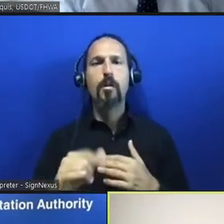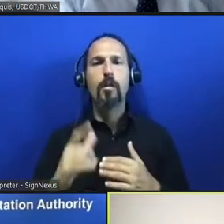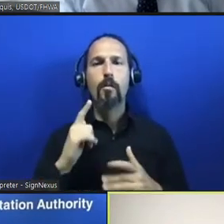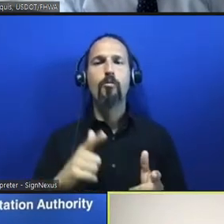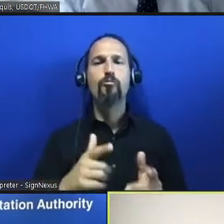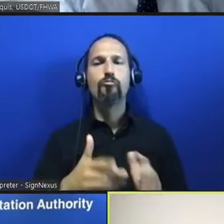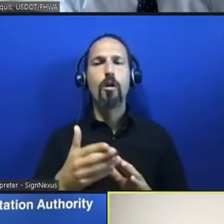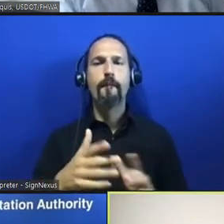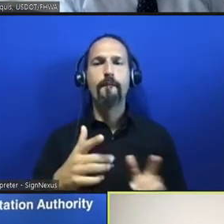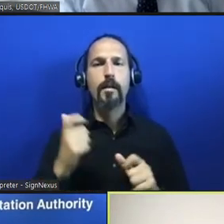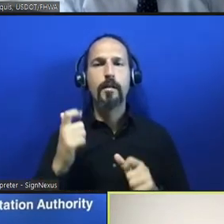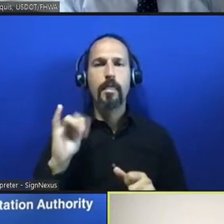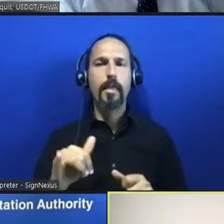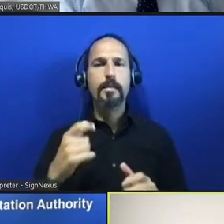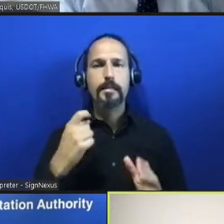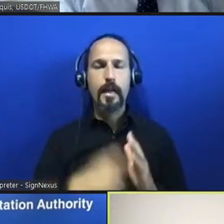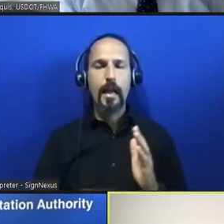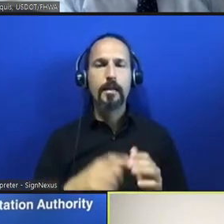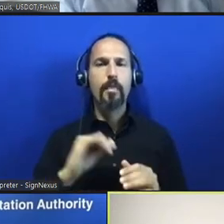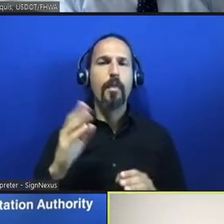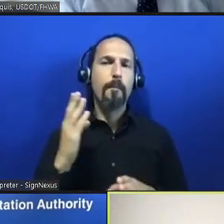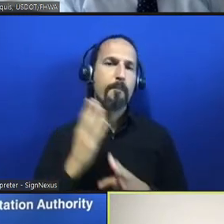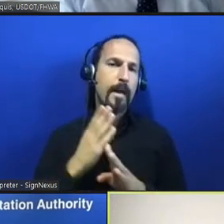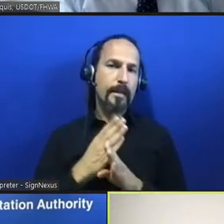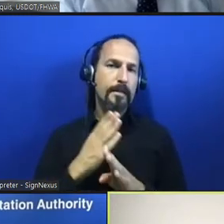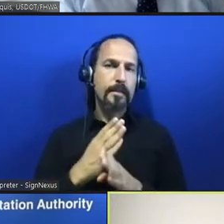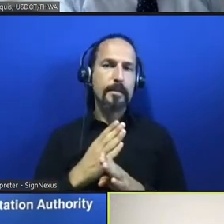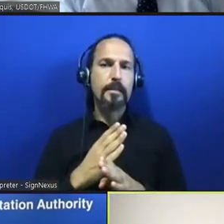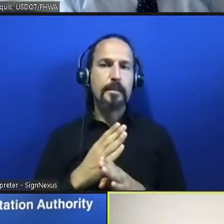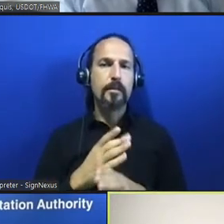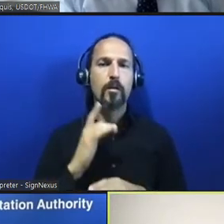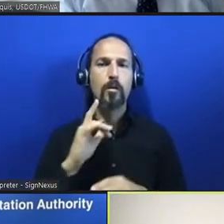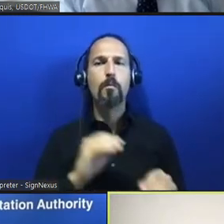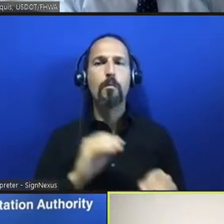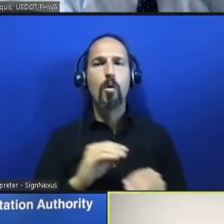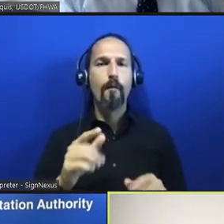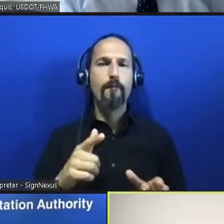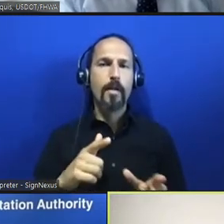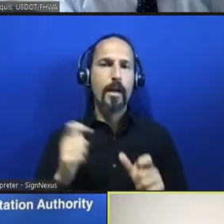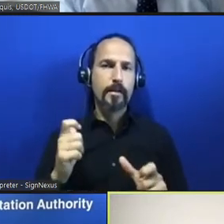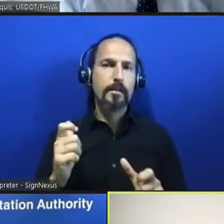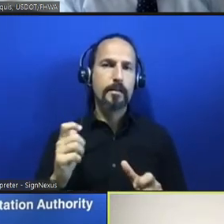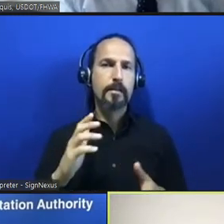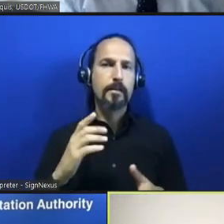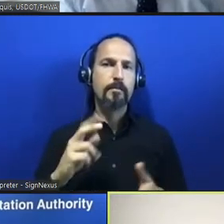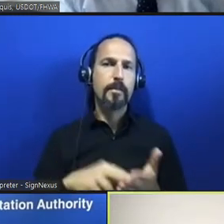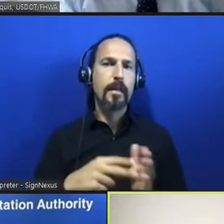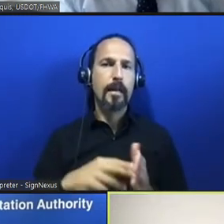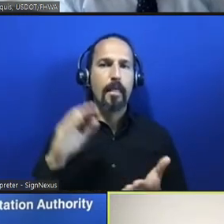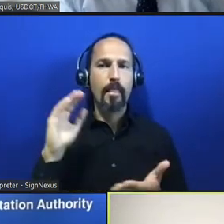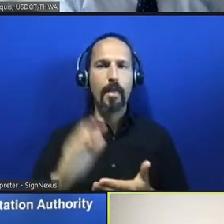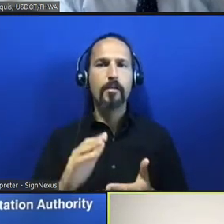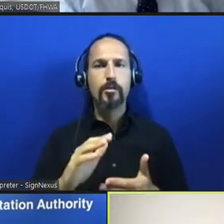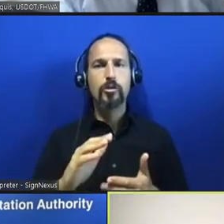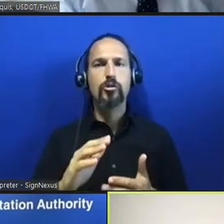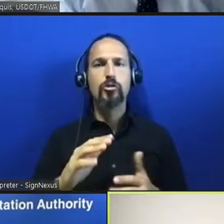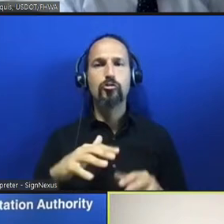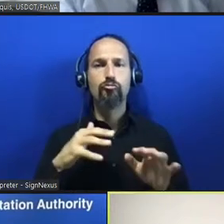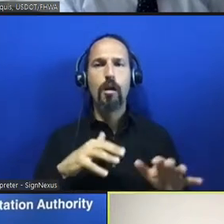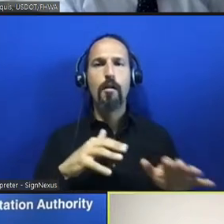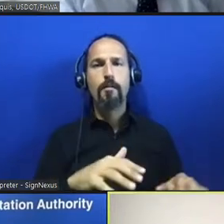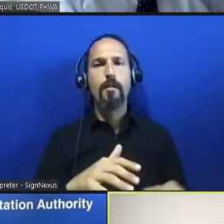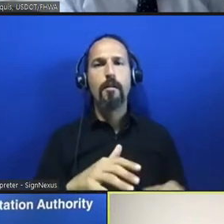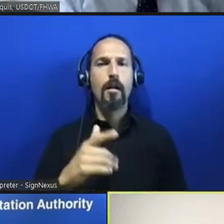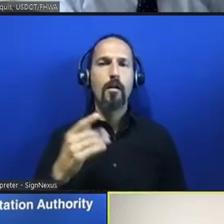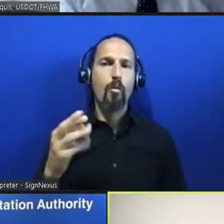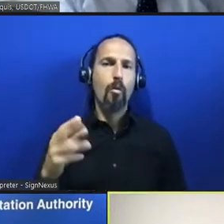faster because of the tax I'm gonna go take the bus which will move faster because there's less traffic in its way I'm